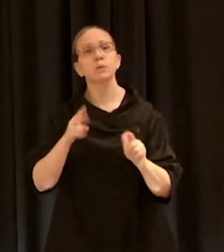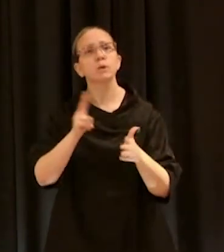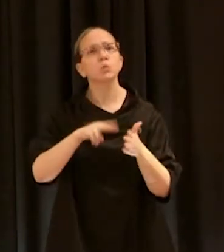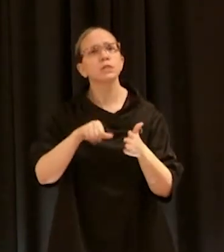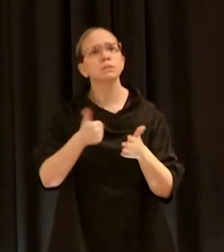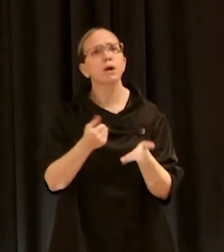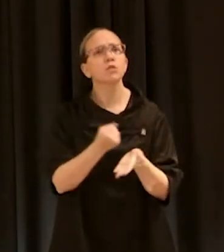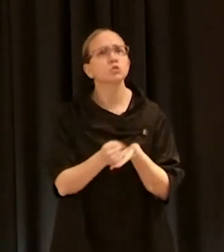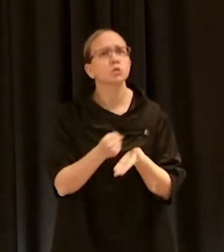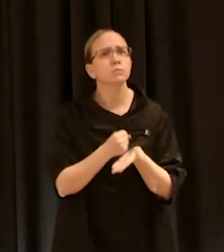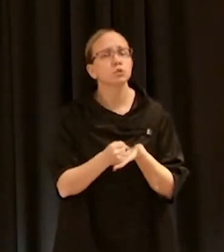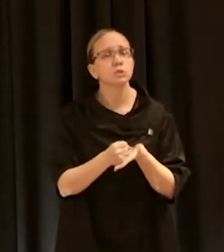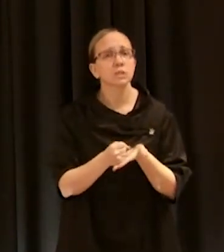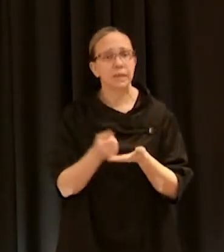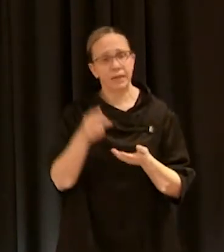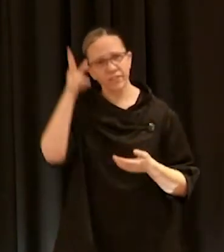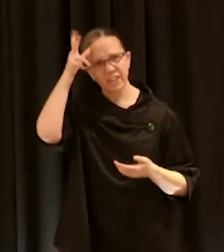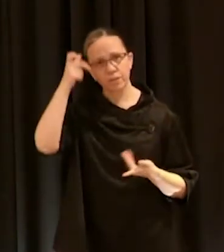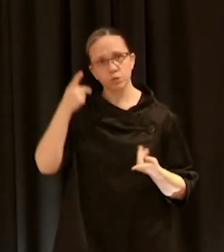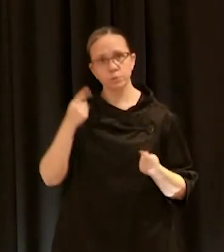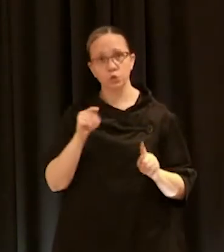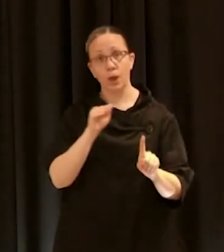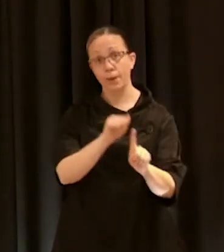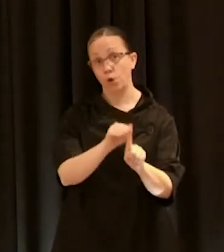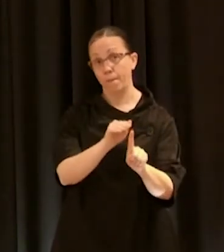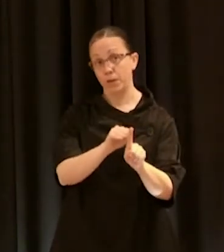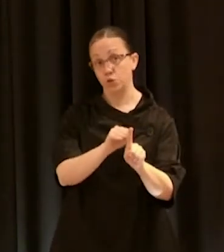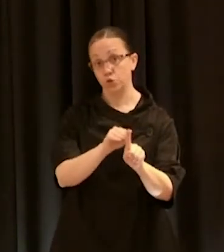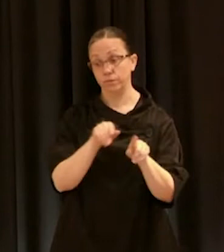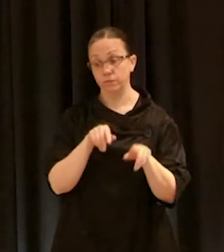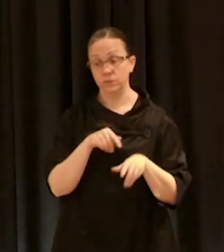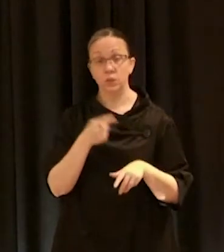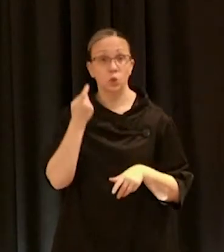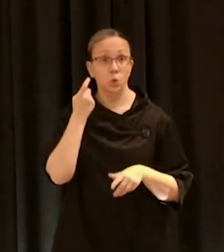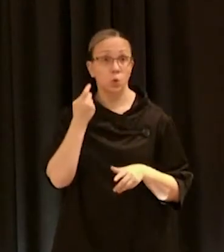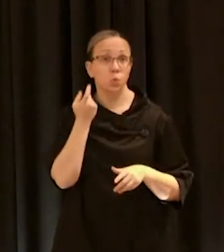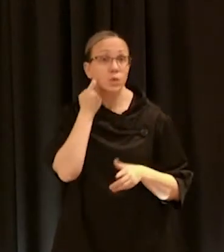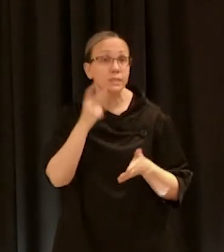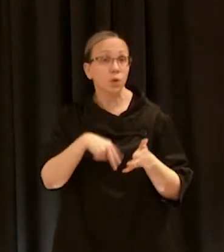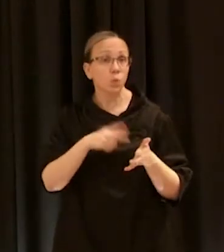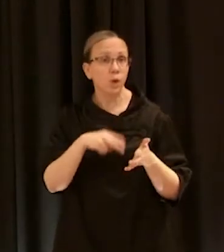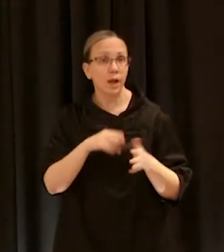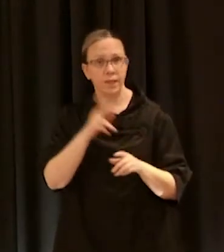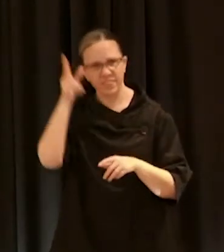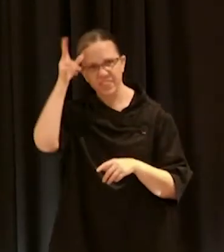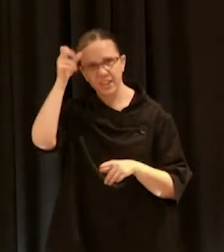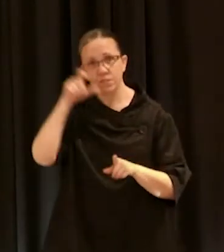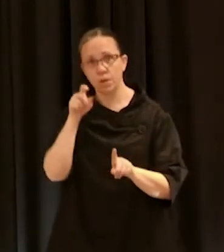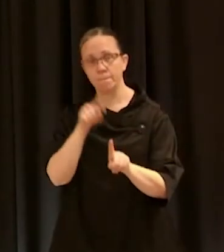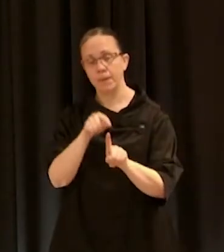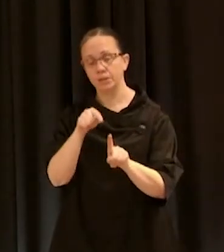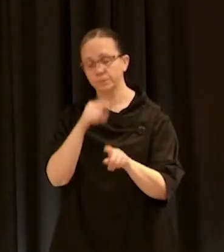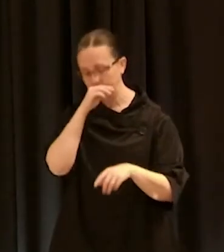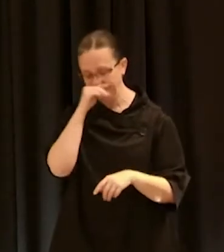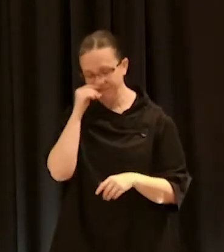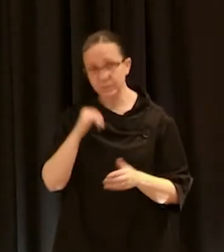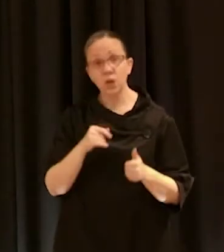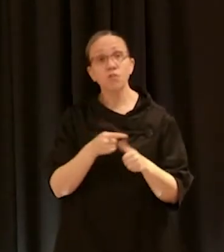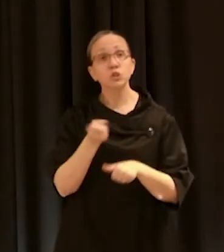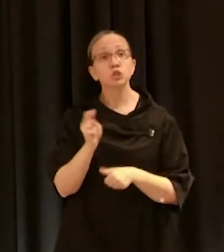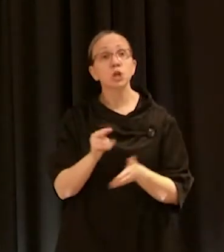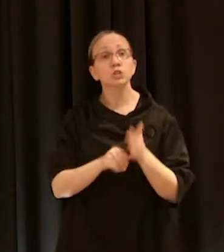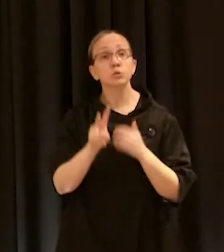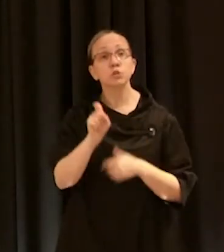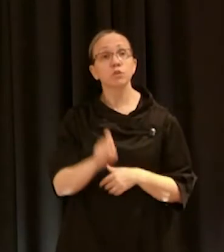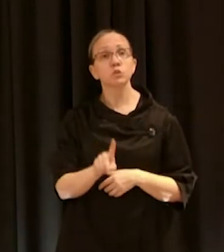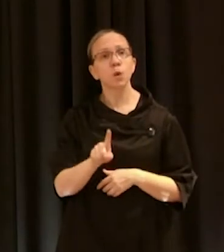other verses to you. If the devil's been trying to remind you of those I just read, the devil won't remind you of these. 1 John chapter 2,